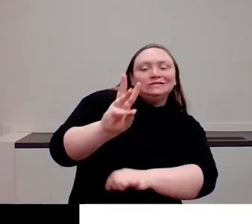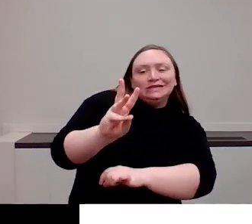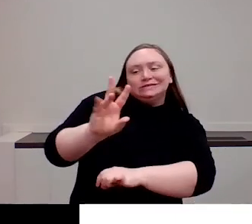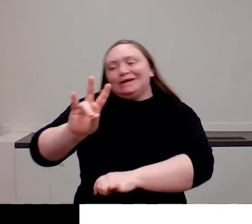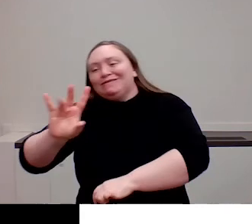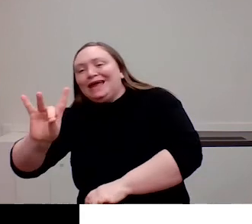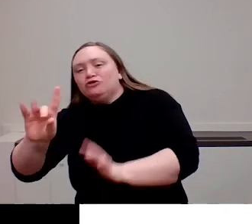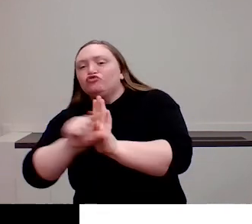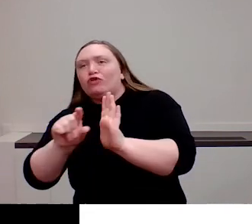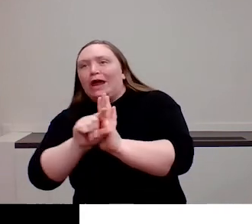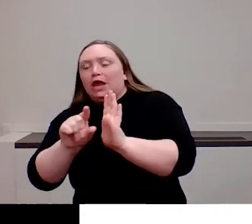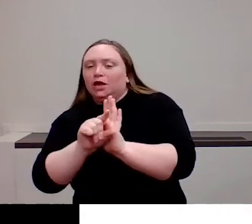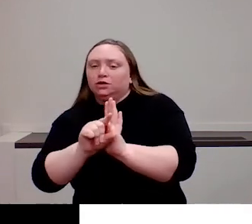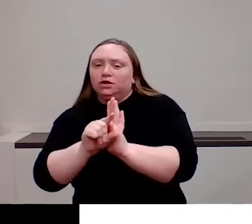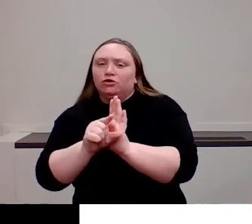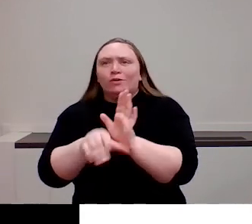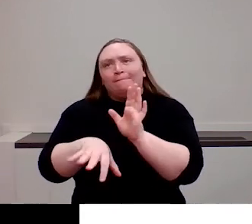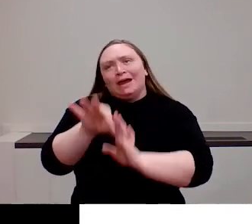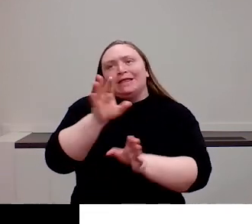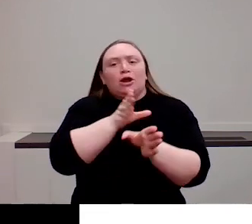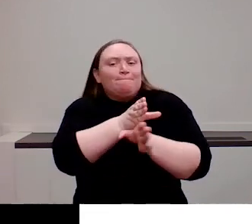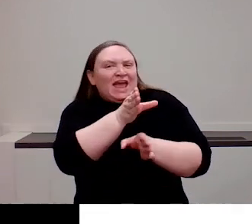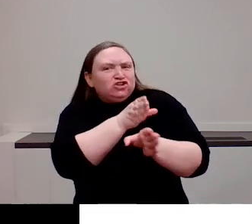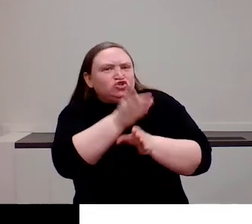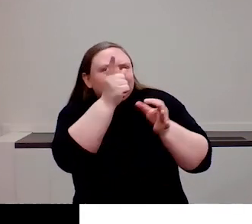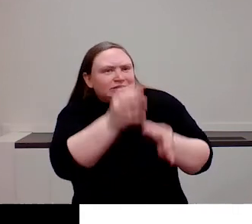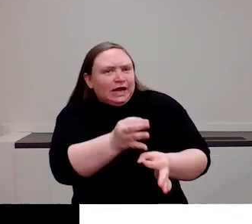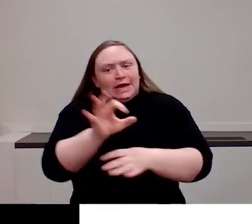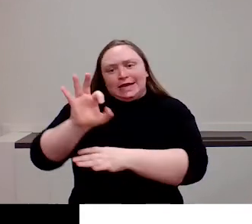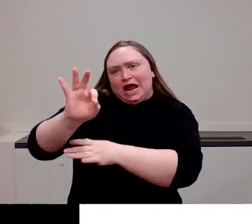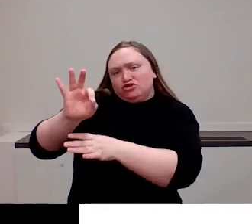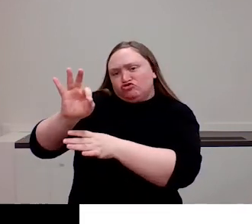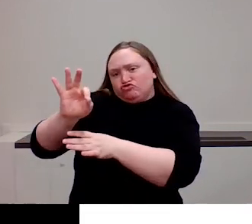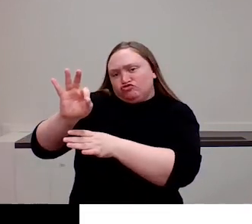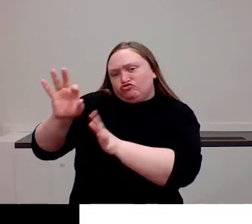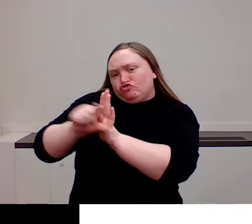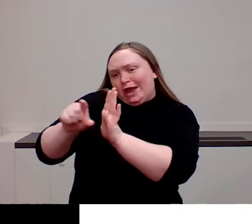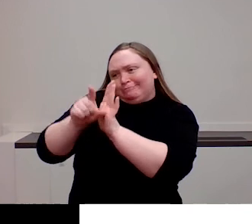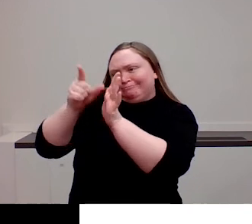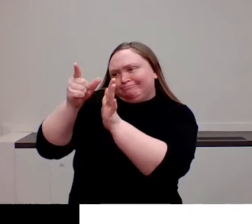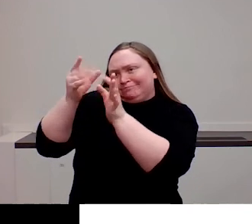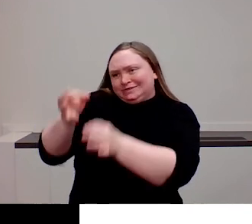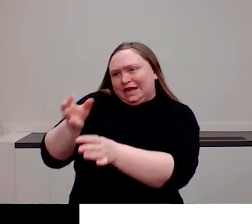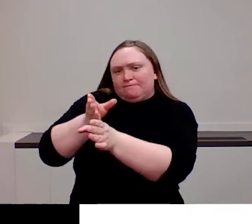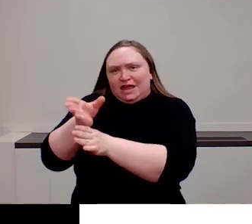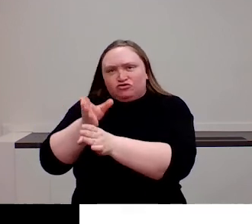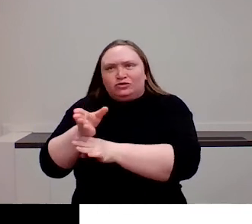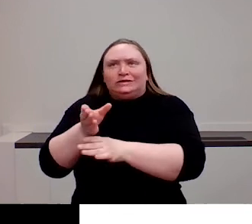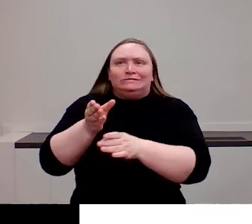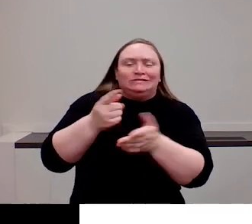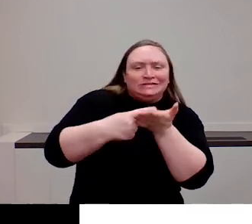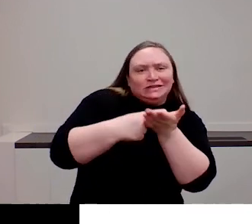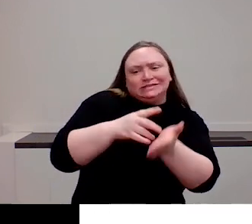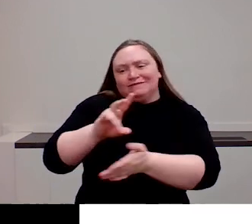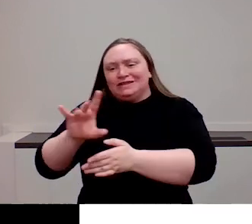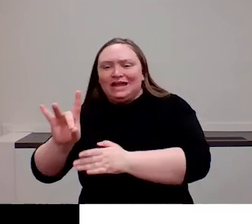6th grade, 7th and 8th, potentially a major choice, or making your major in 9th grade. But again, what Naviance looks like in the 7th and 8th, as well